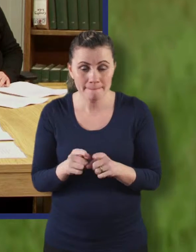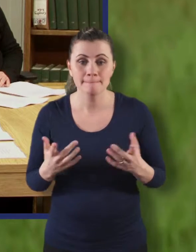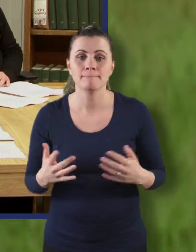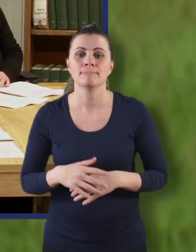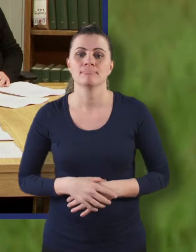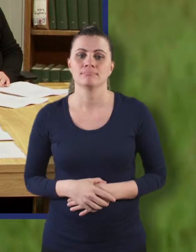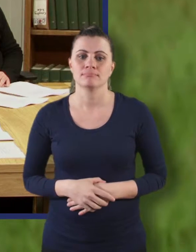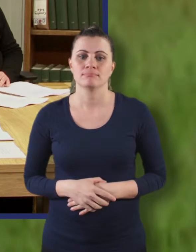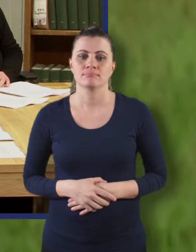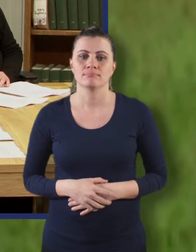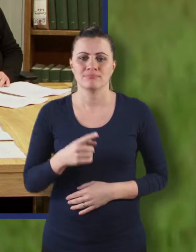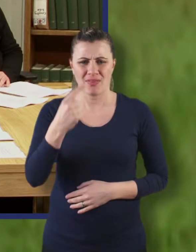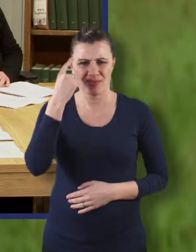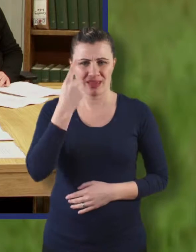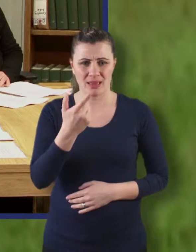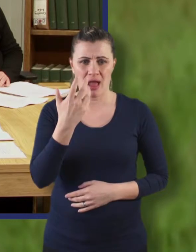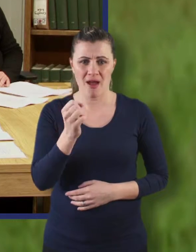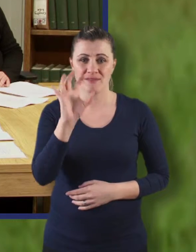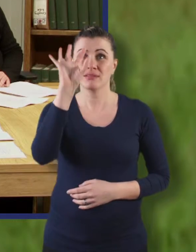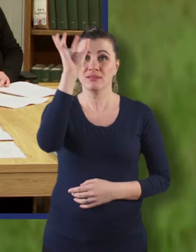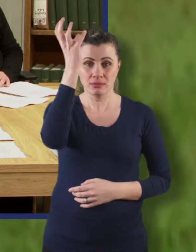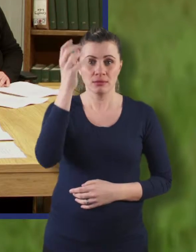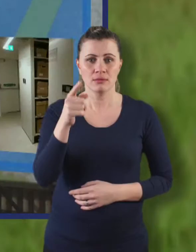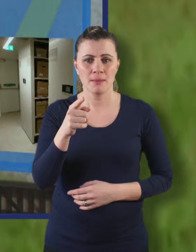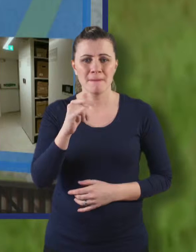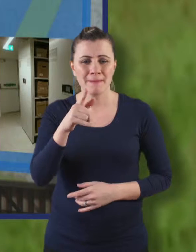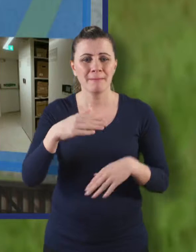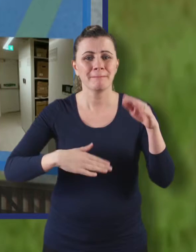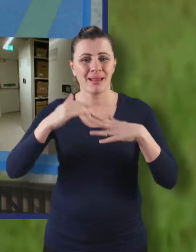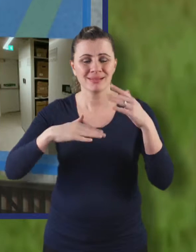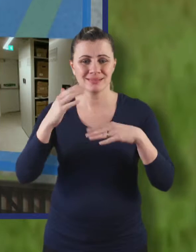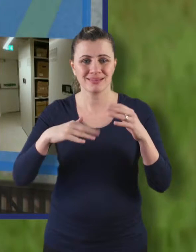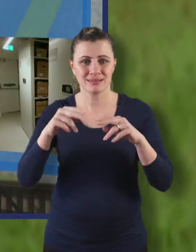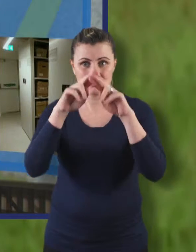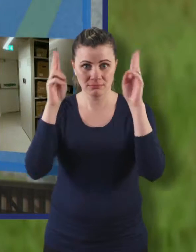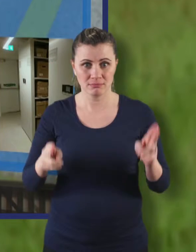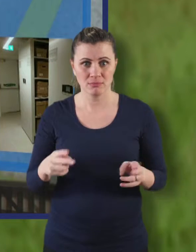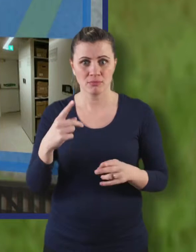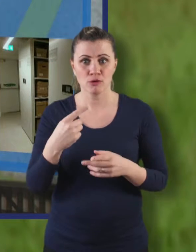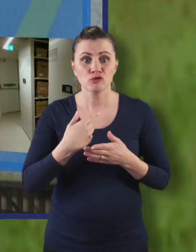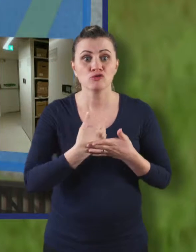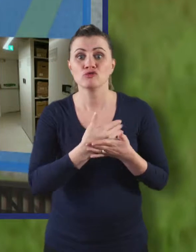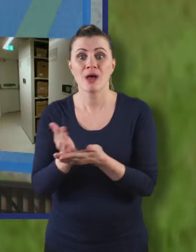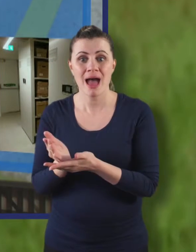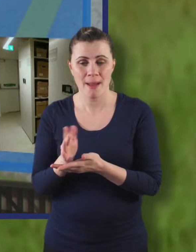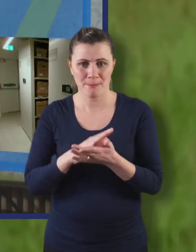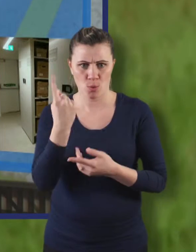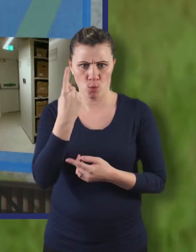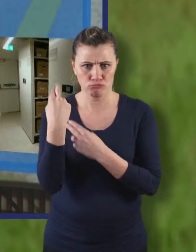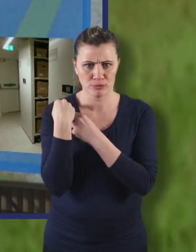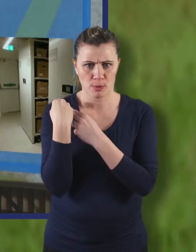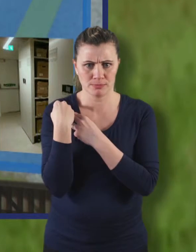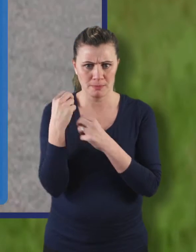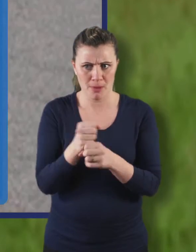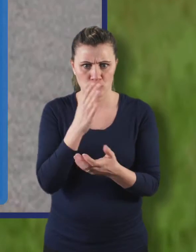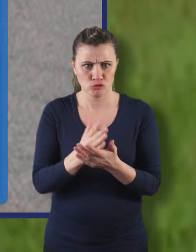walls? Also, think about, is there fire detection systems? If it's a shared use building, who has responsibility for that right the way across